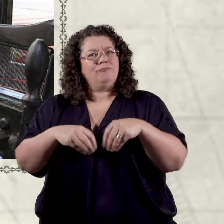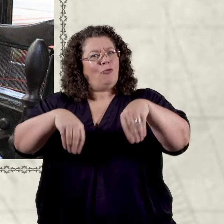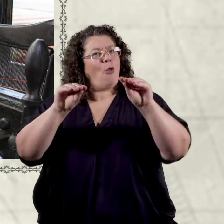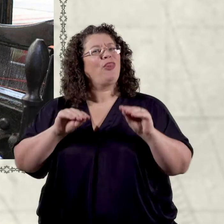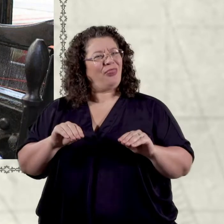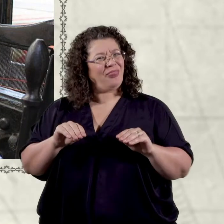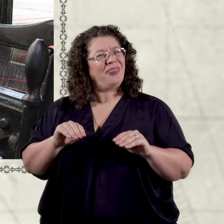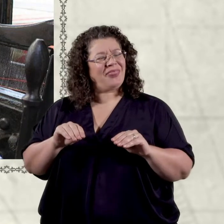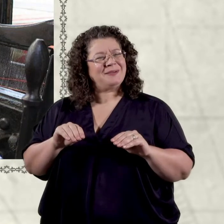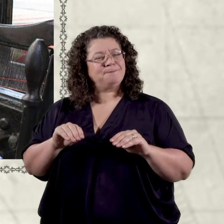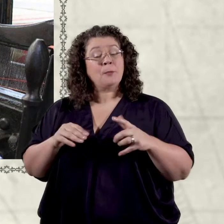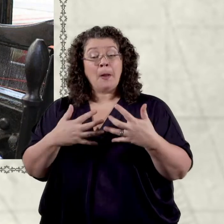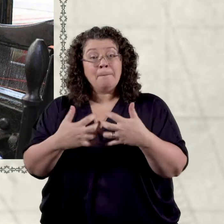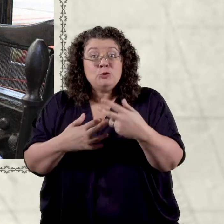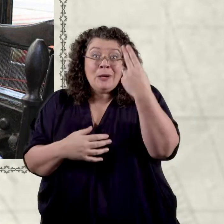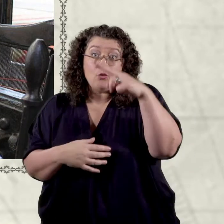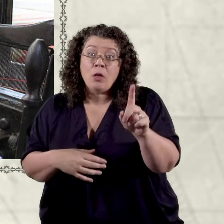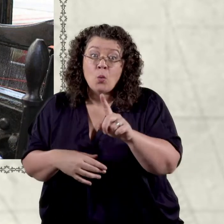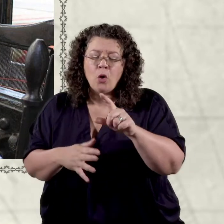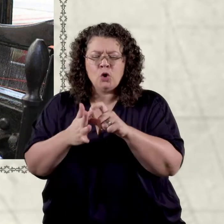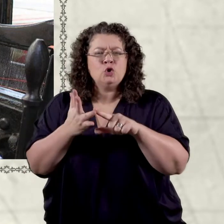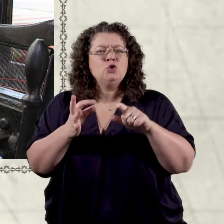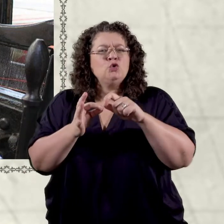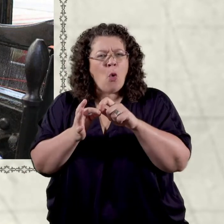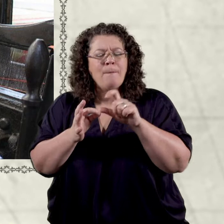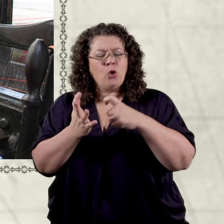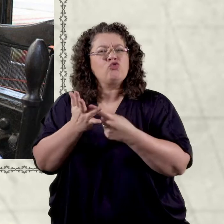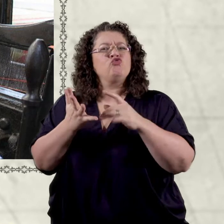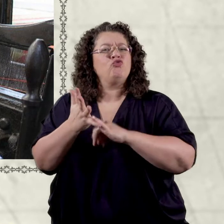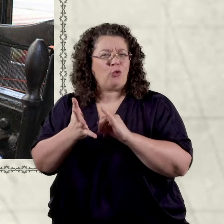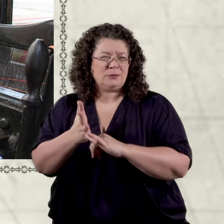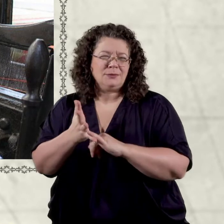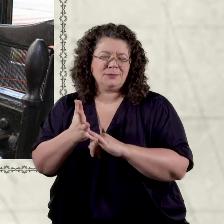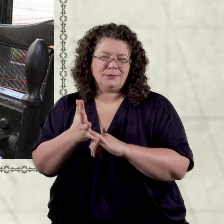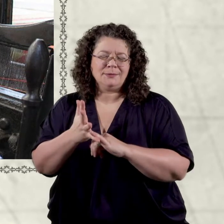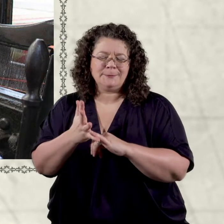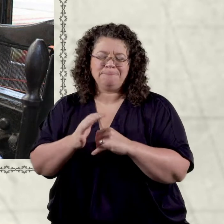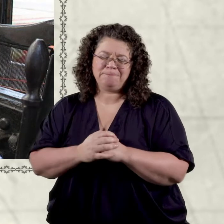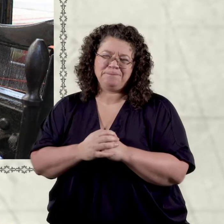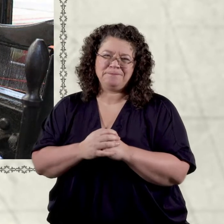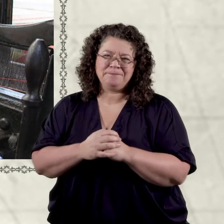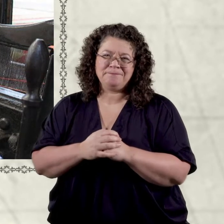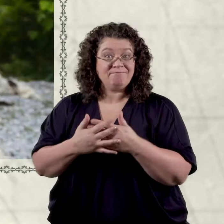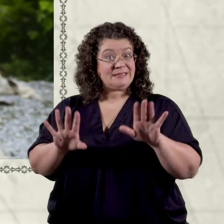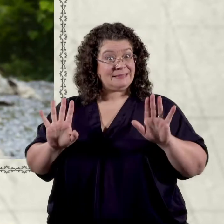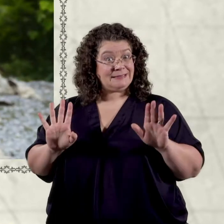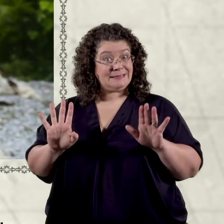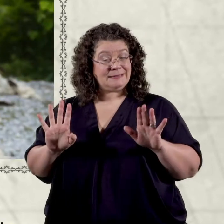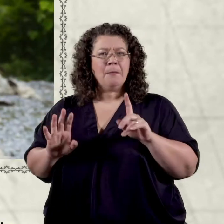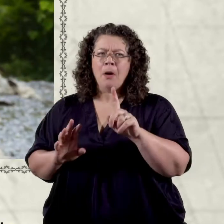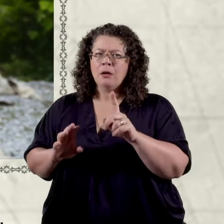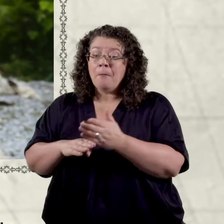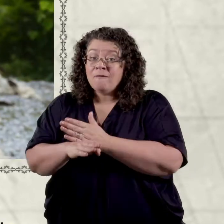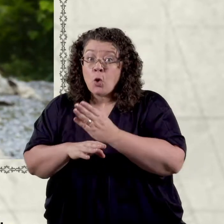or cloth. The machine that did this was called the dobcross. And that's it.